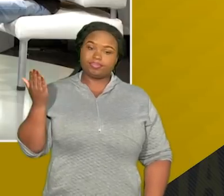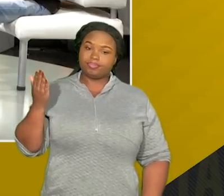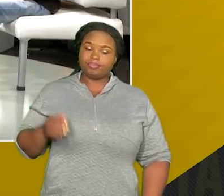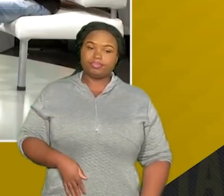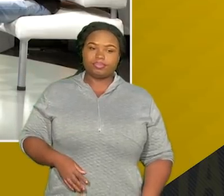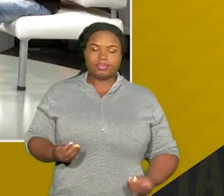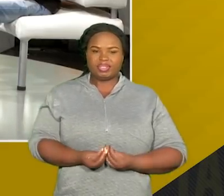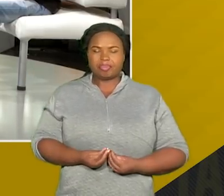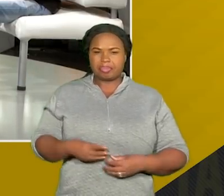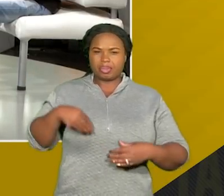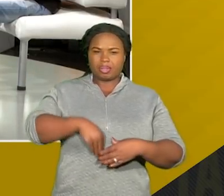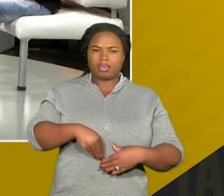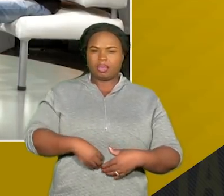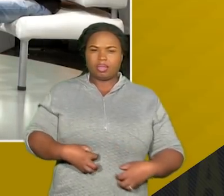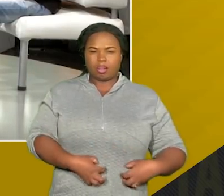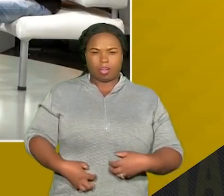inside someone's stomach. What is it?